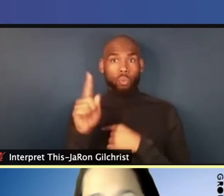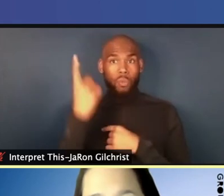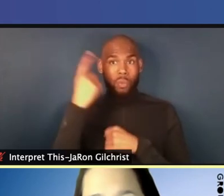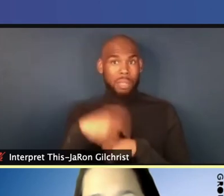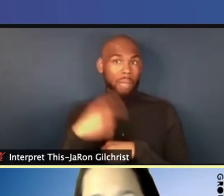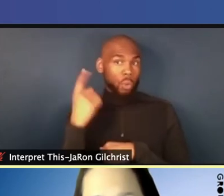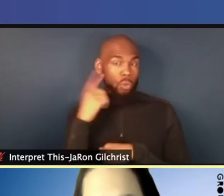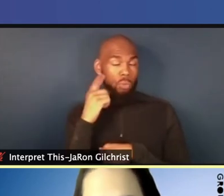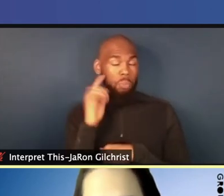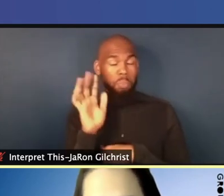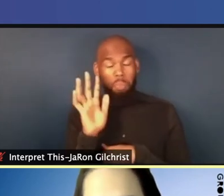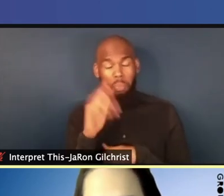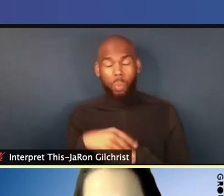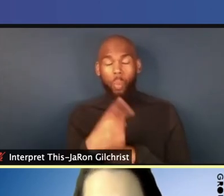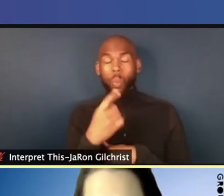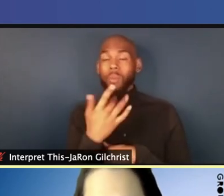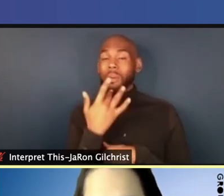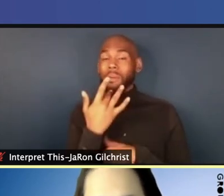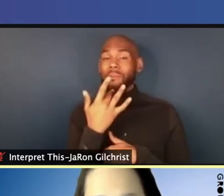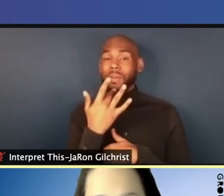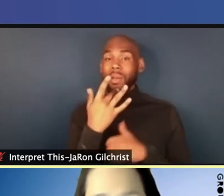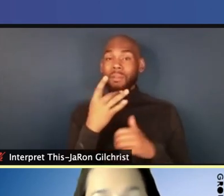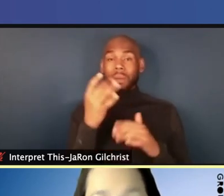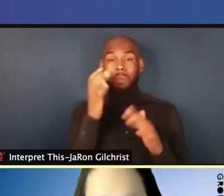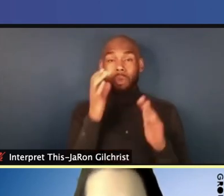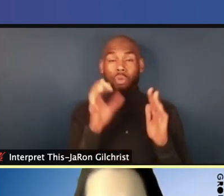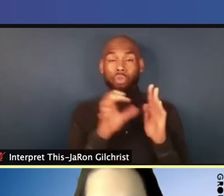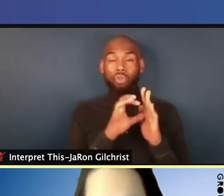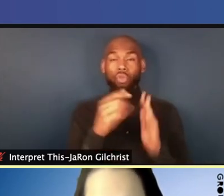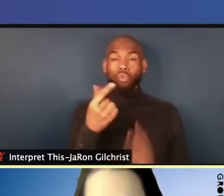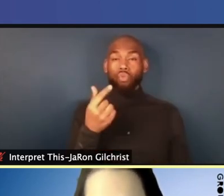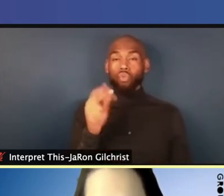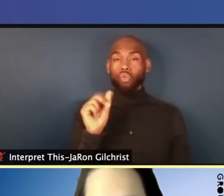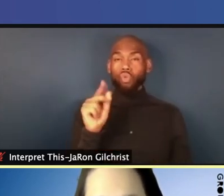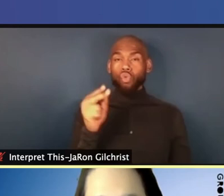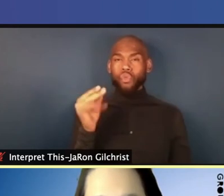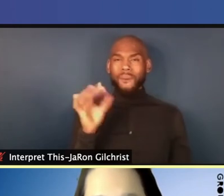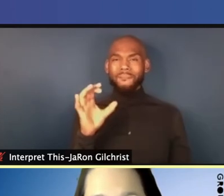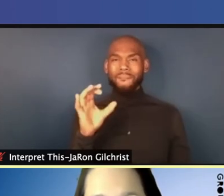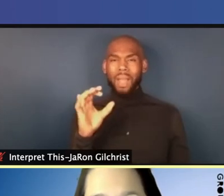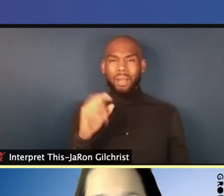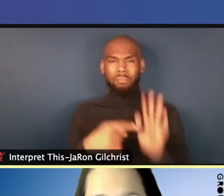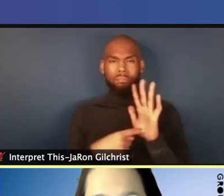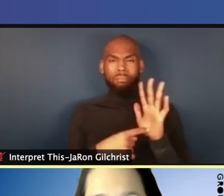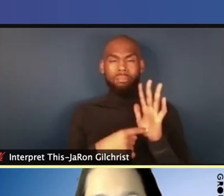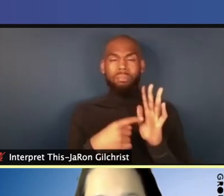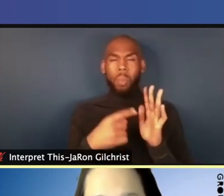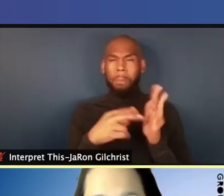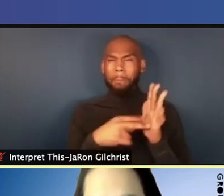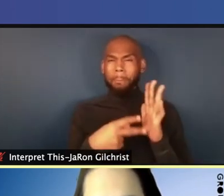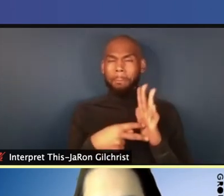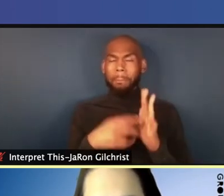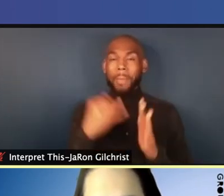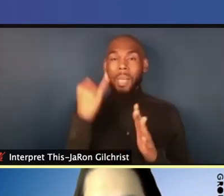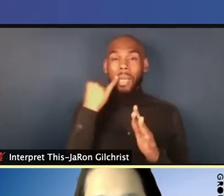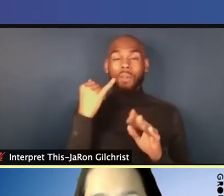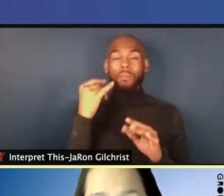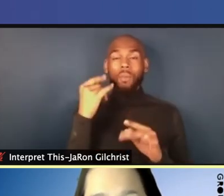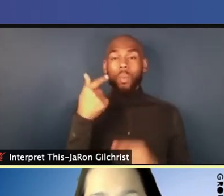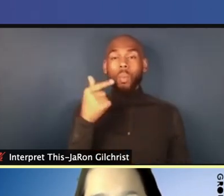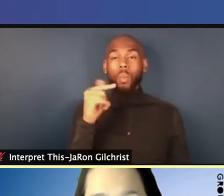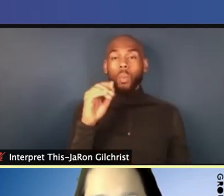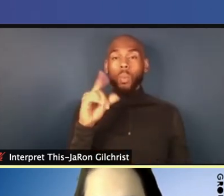of my favorite graphic representations of what even is that, what does it mean? If you Google movement generations,